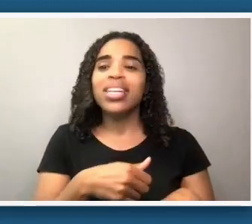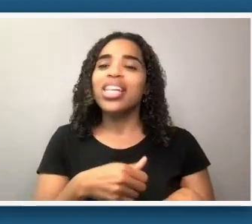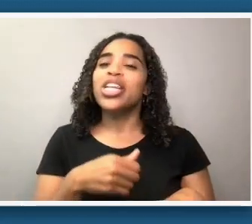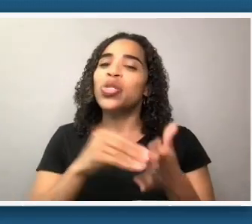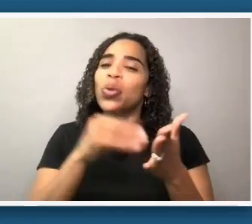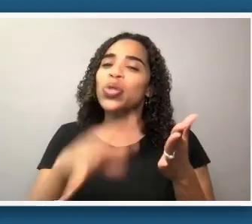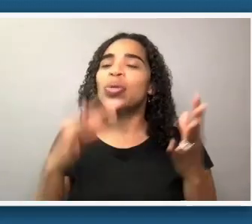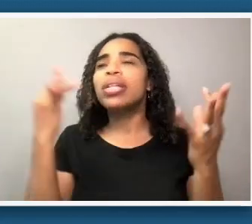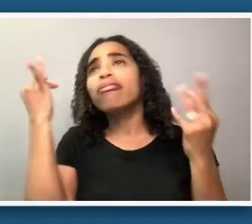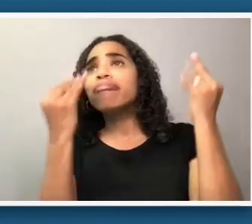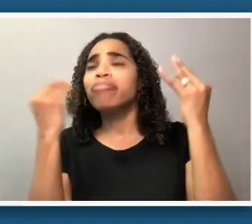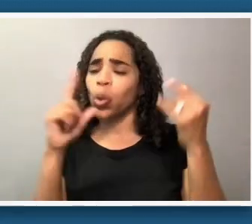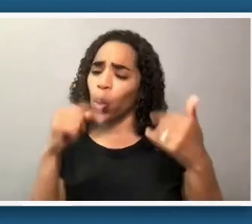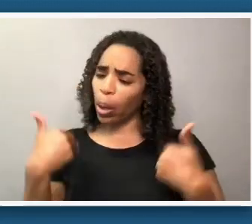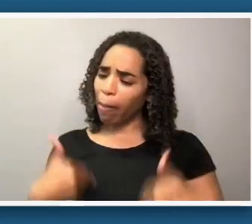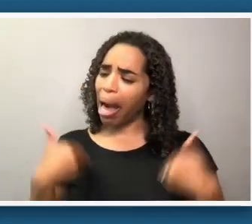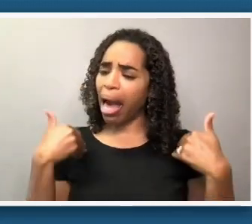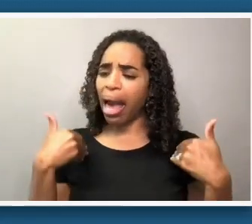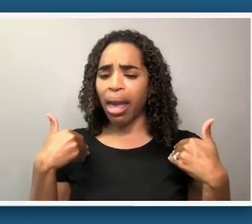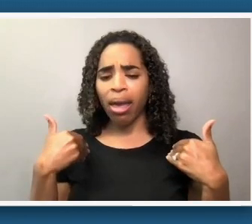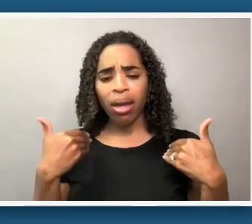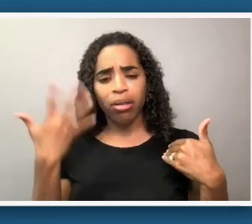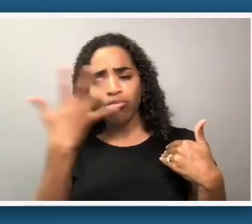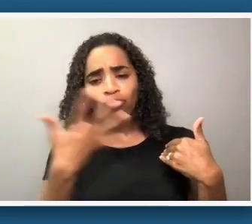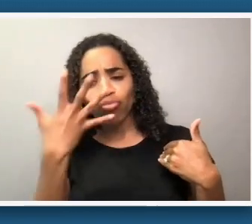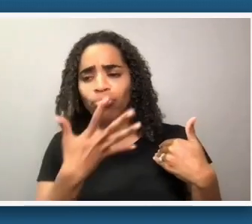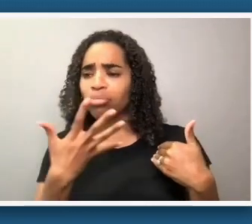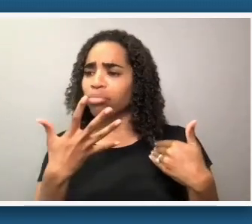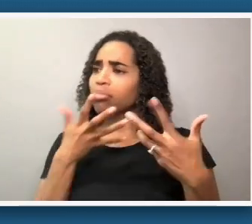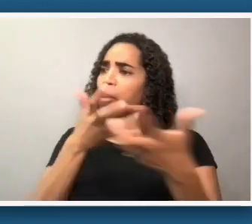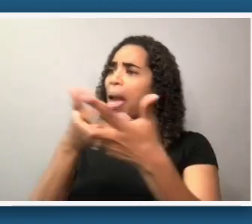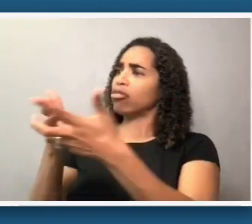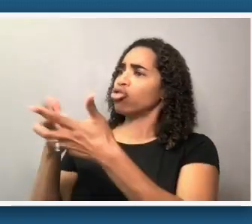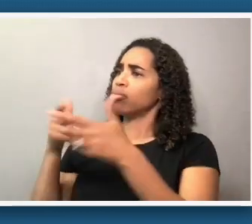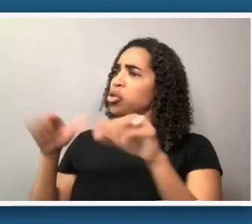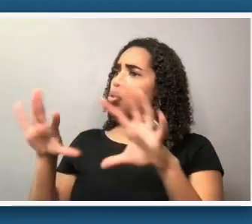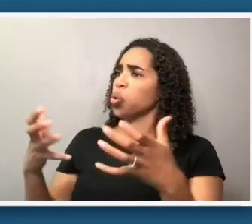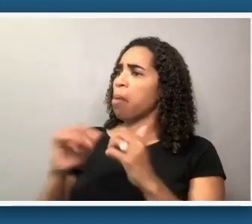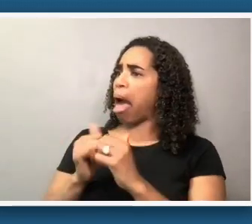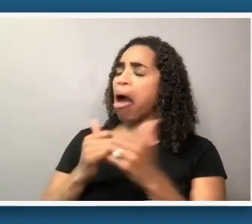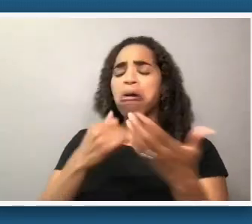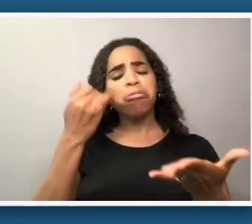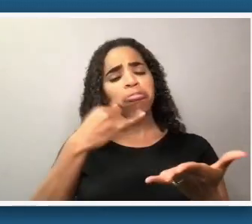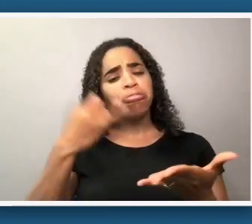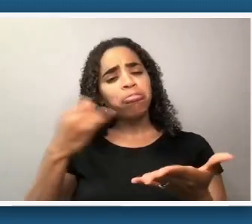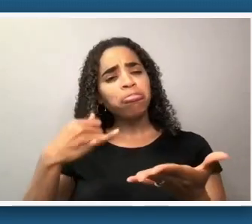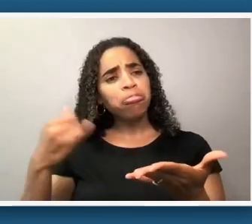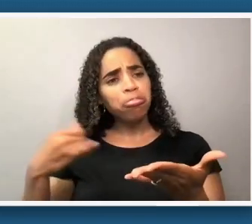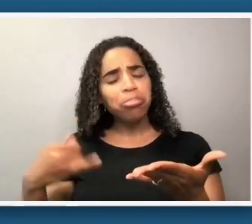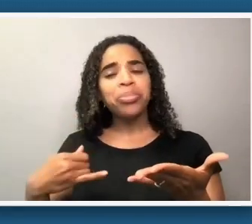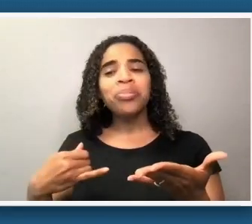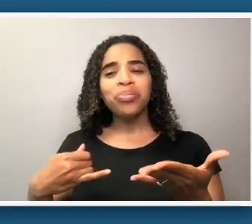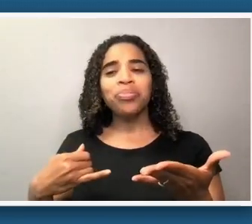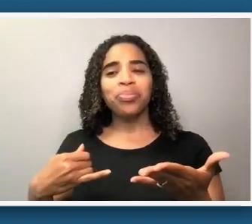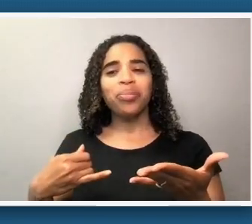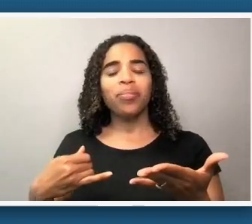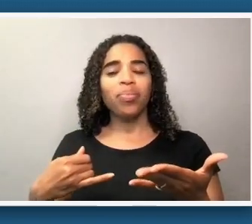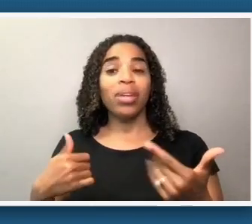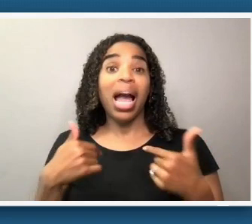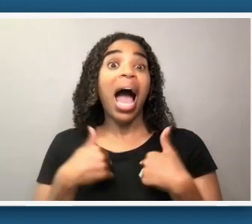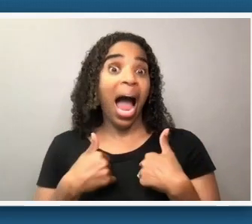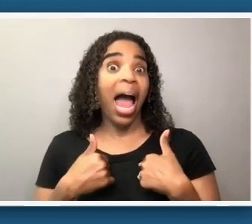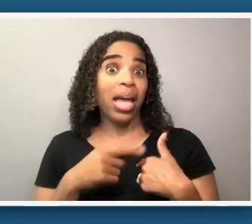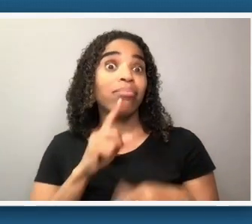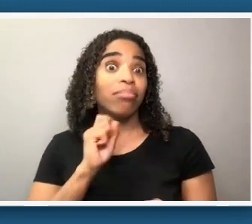think about who they are as a person and who they are in the group. And I know that I personally have